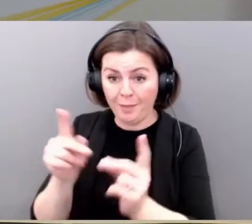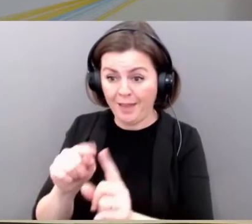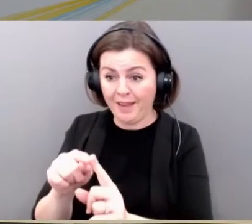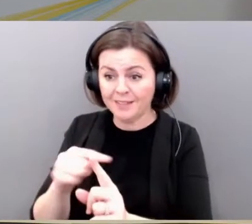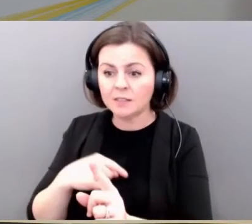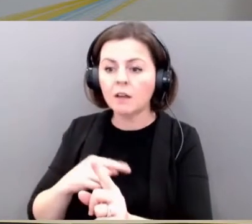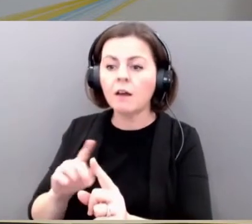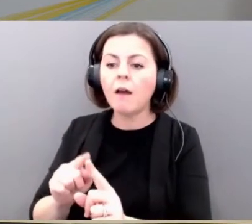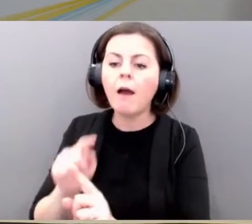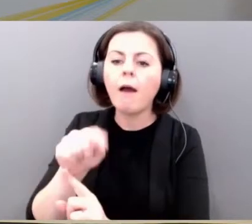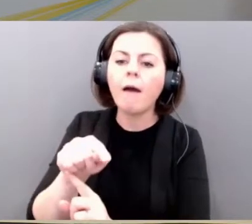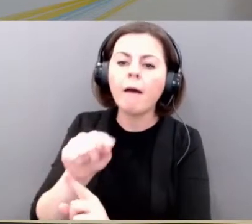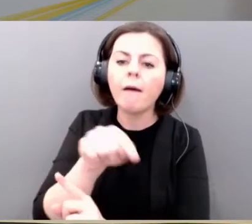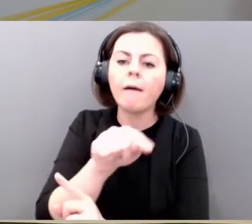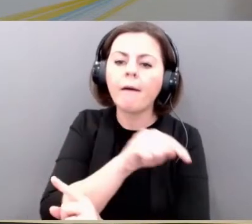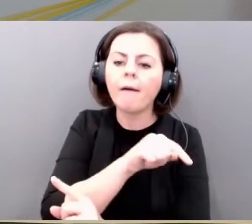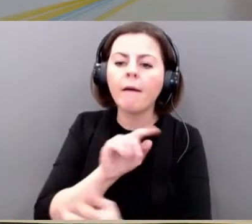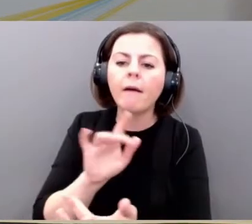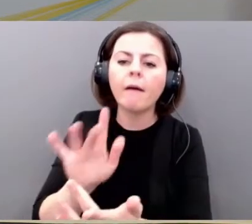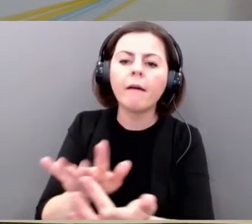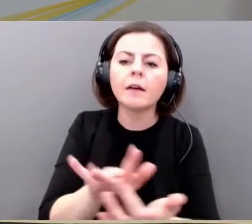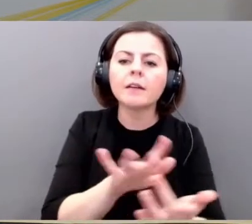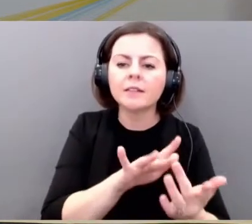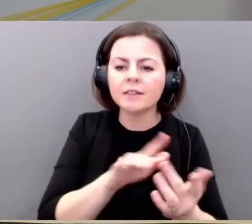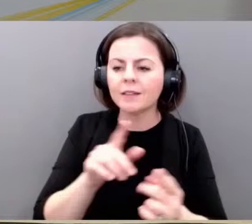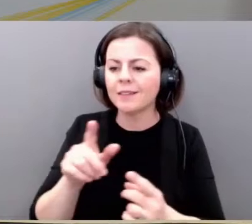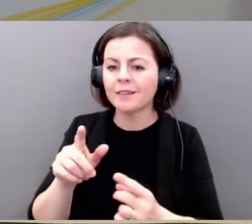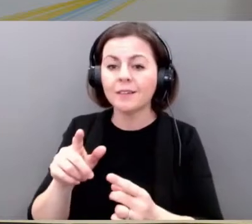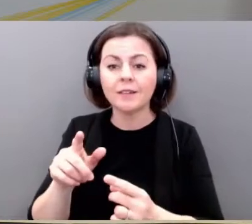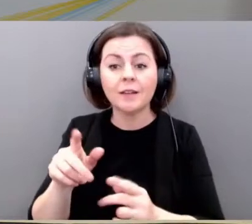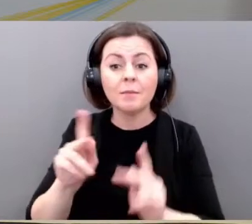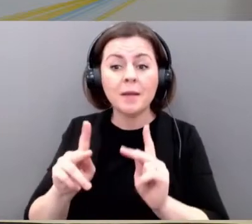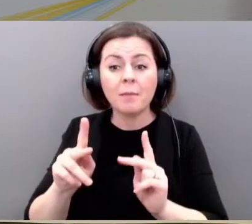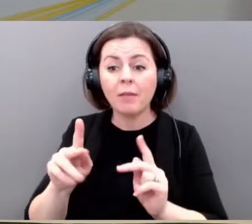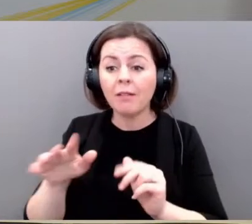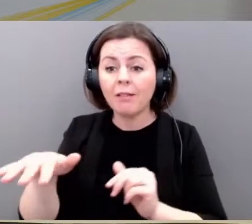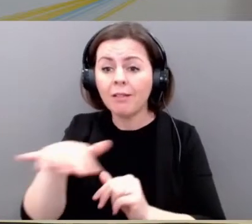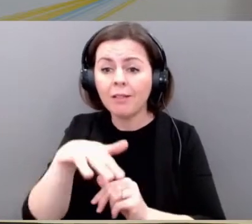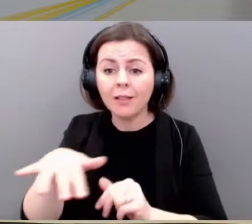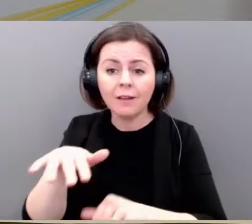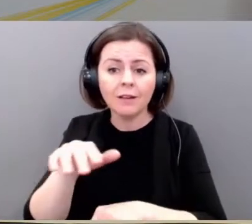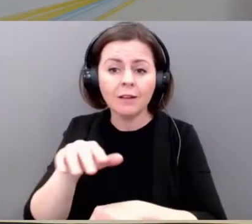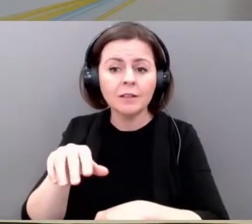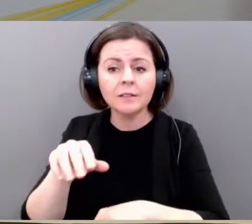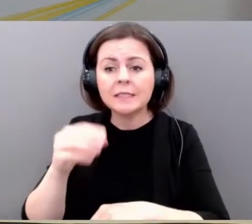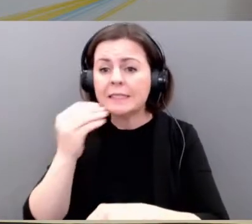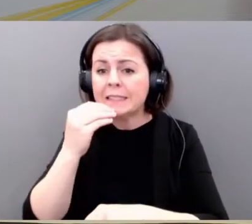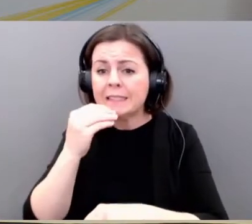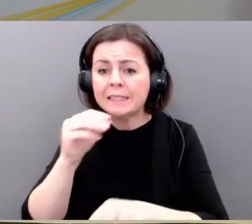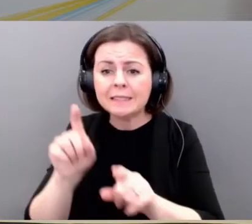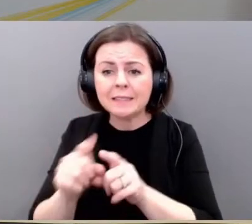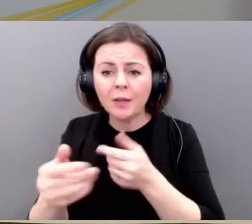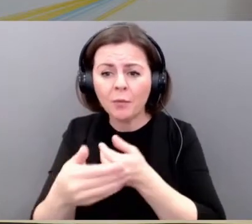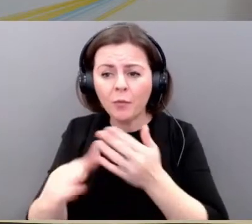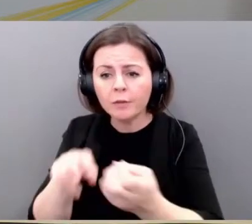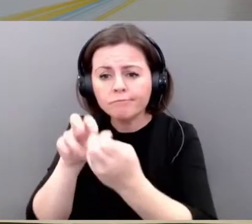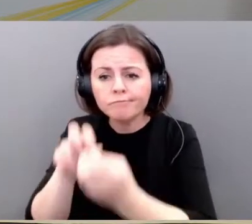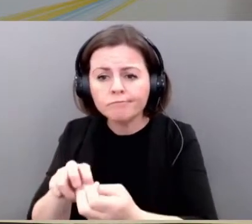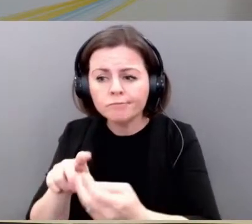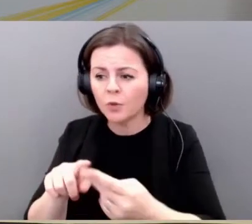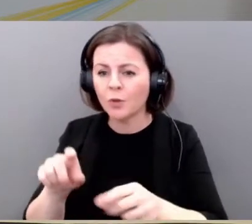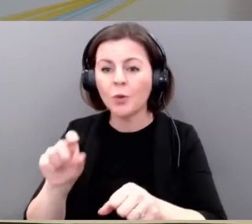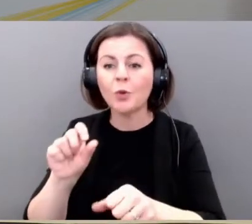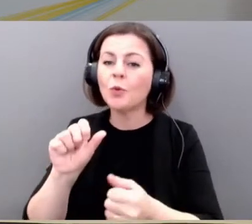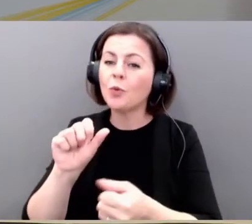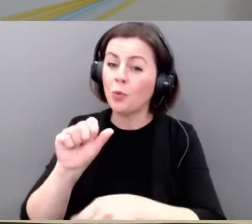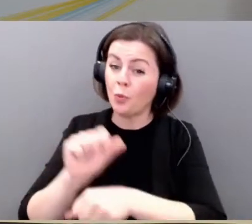contacts. So anyone they may have eaten with or worked with in close proximity, and then they